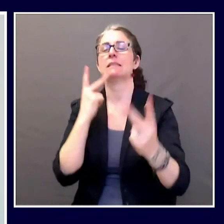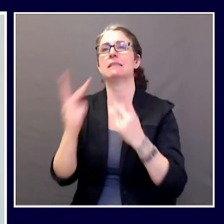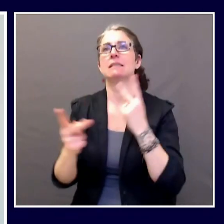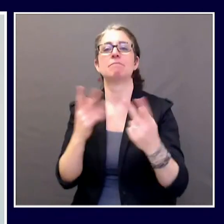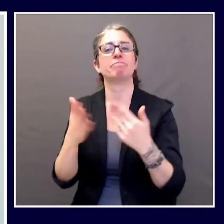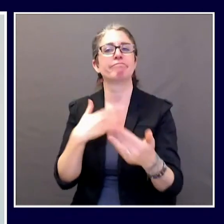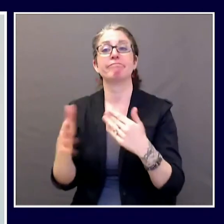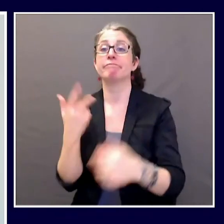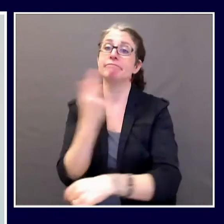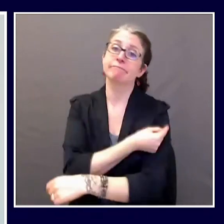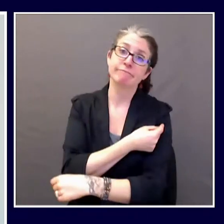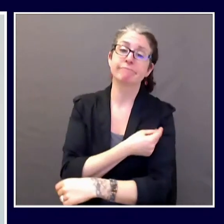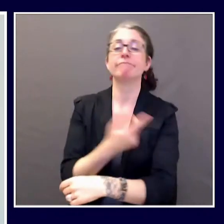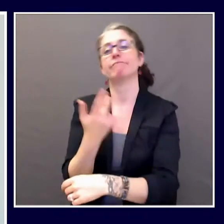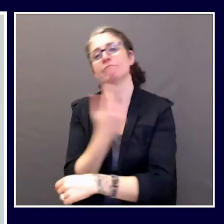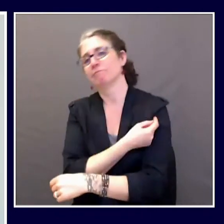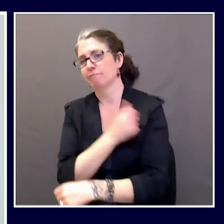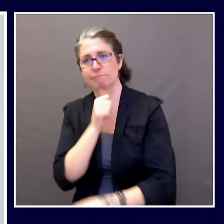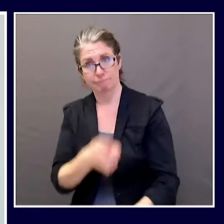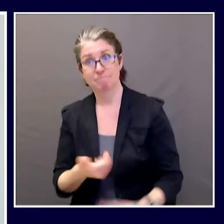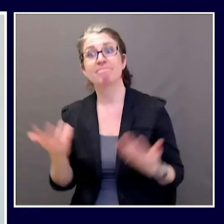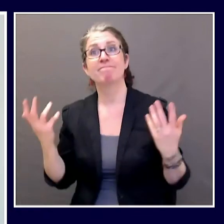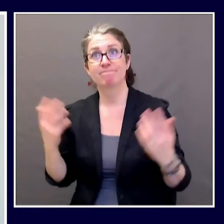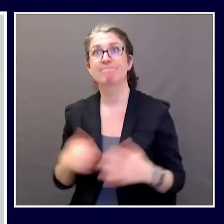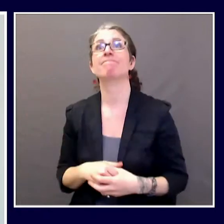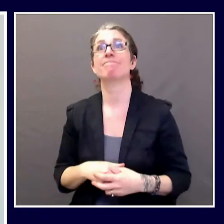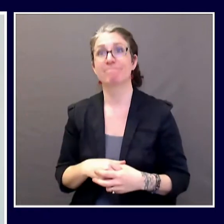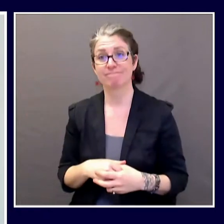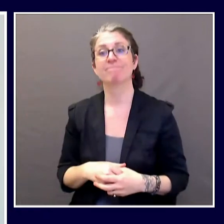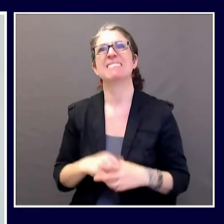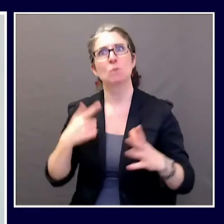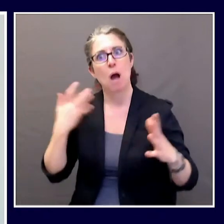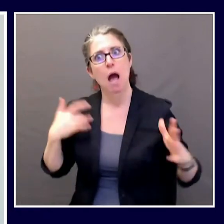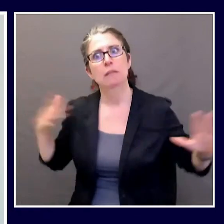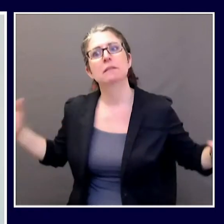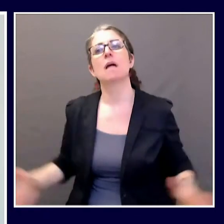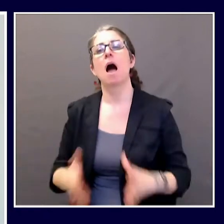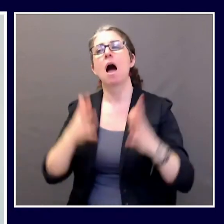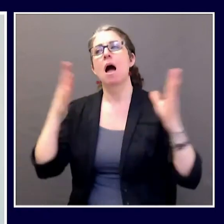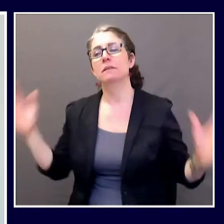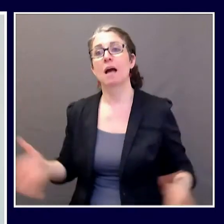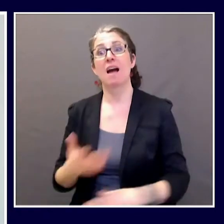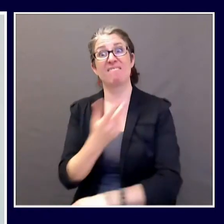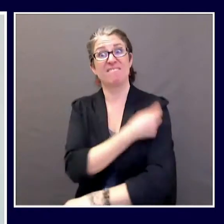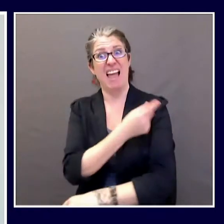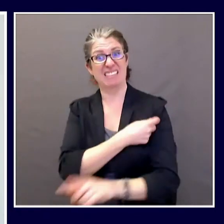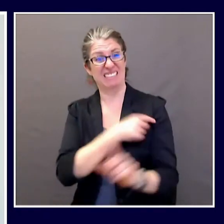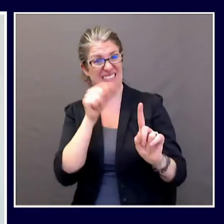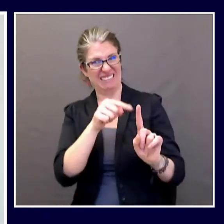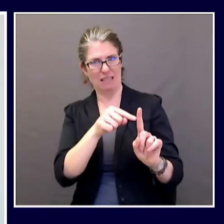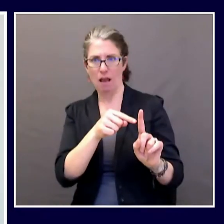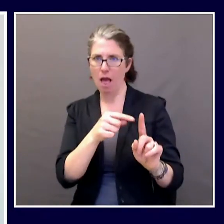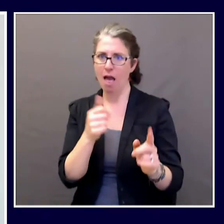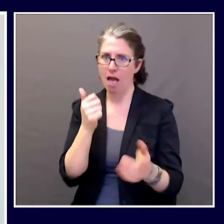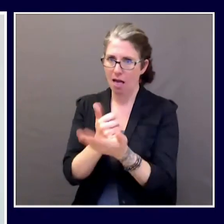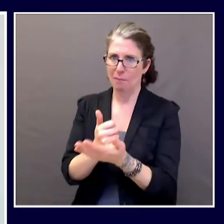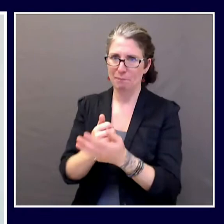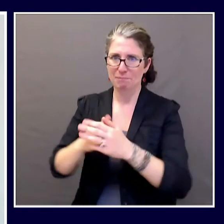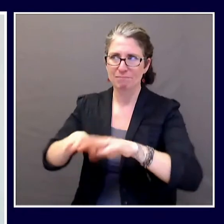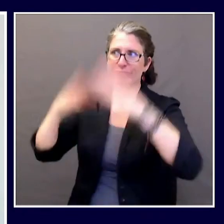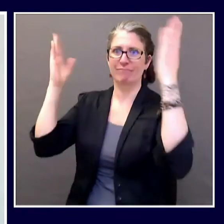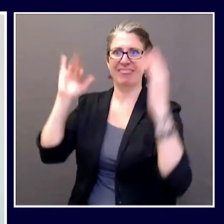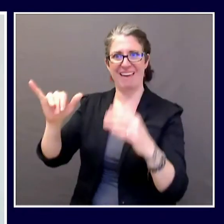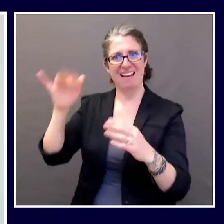the vaccination effort that has taken place in our long-term care facilities to date. Okay, thanks for that.